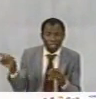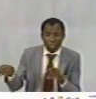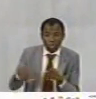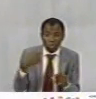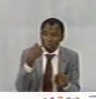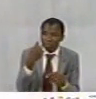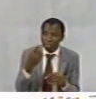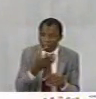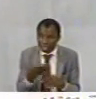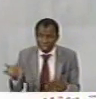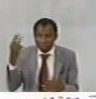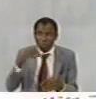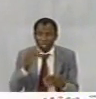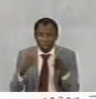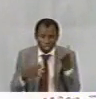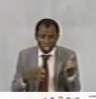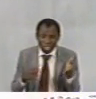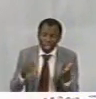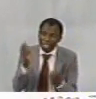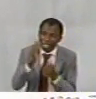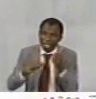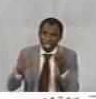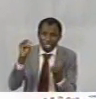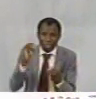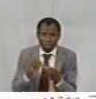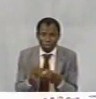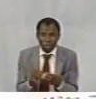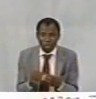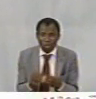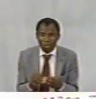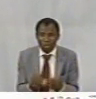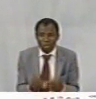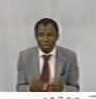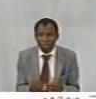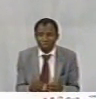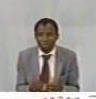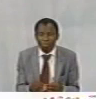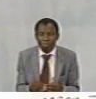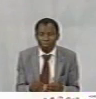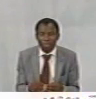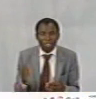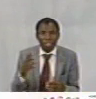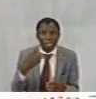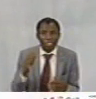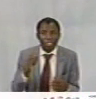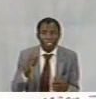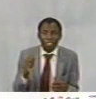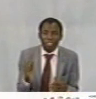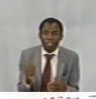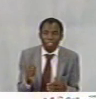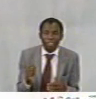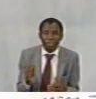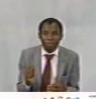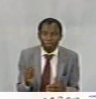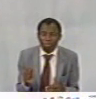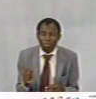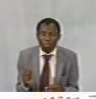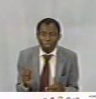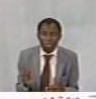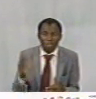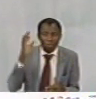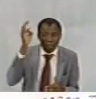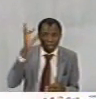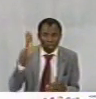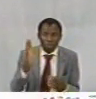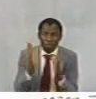praying. And she, the pastor's wife prayed, and then the pastor prayed for the situation. And